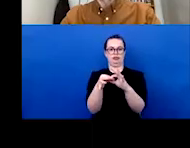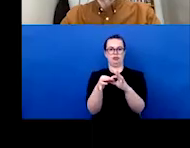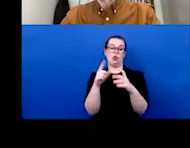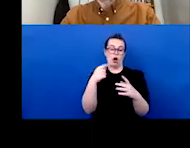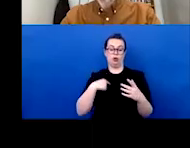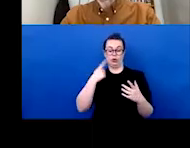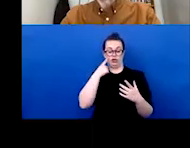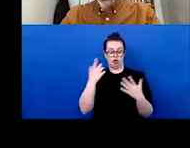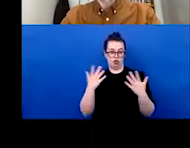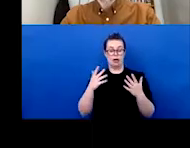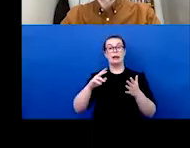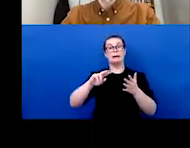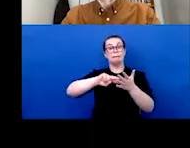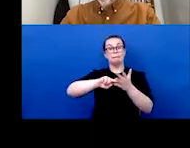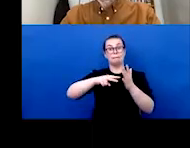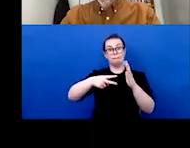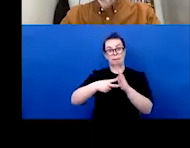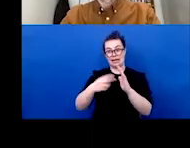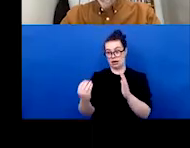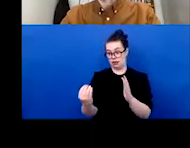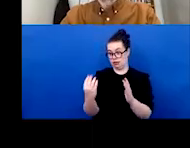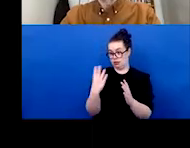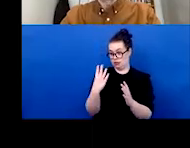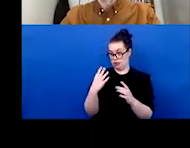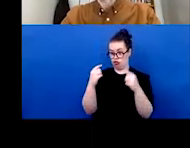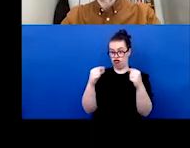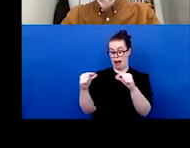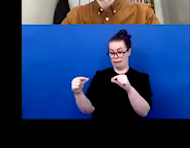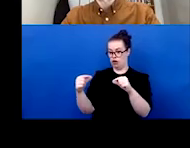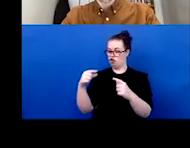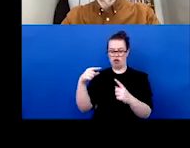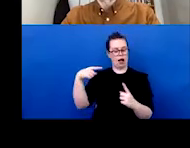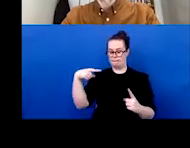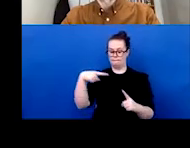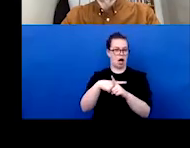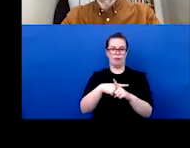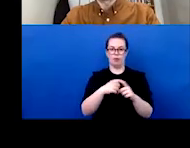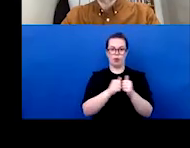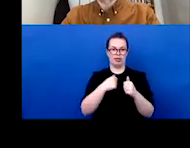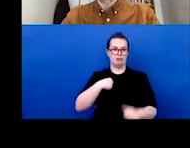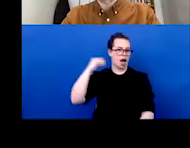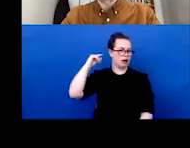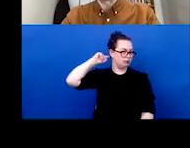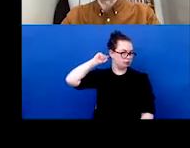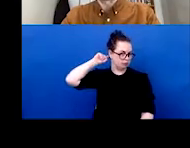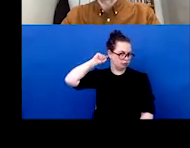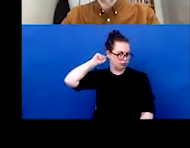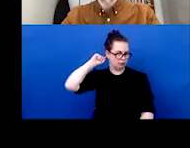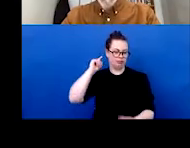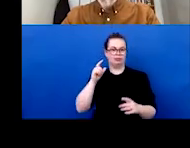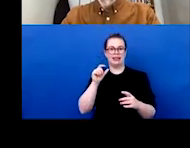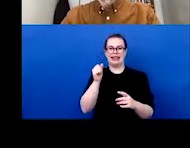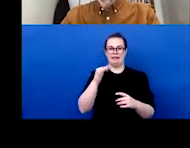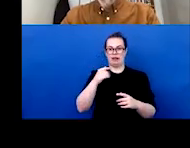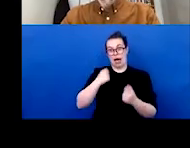the meaning constructed by the M stream has conflicting implications at the level of syntactic structure in the G